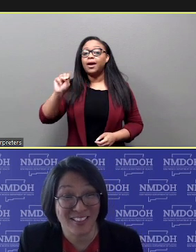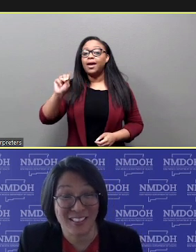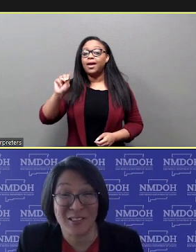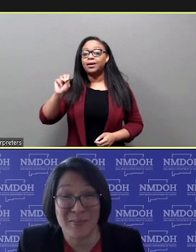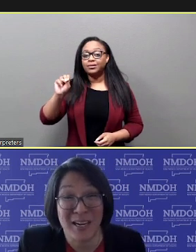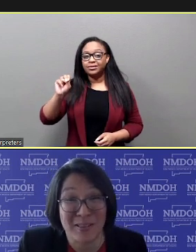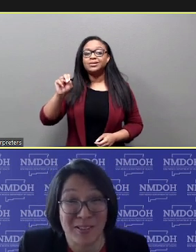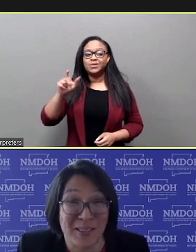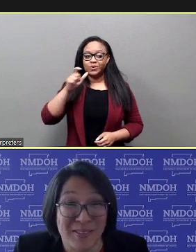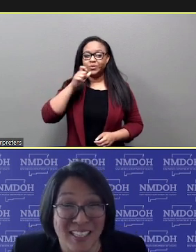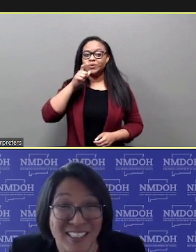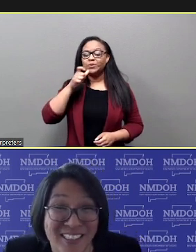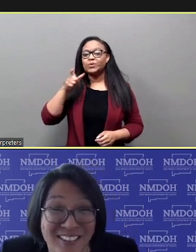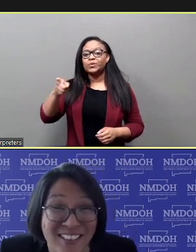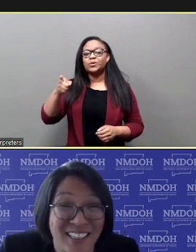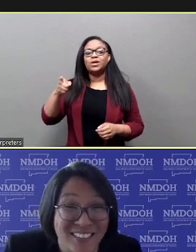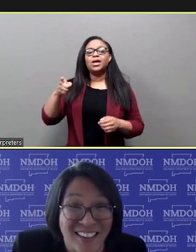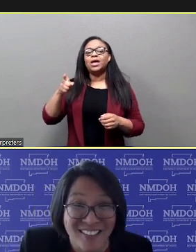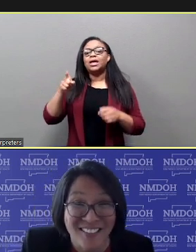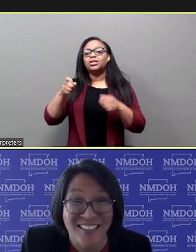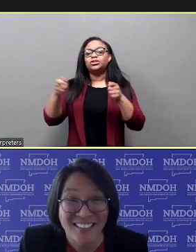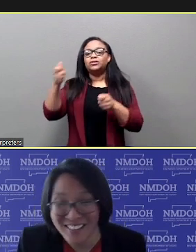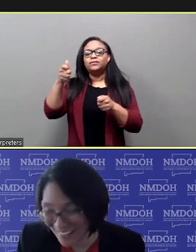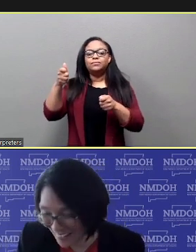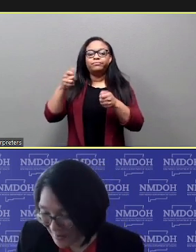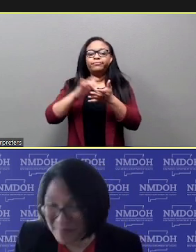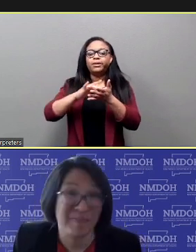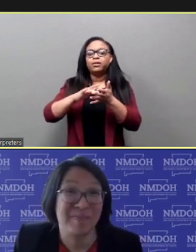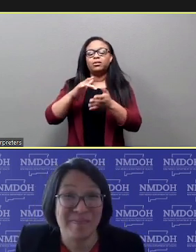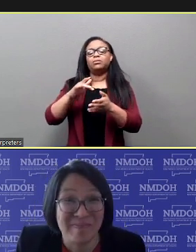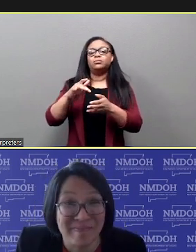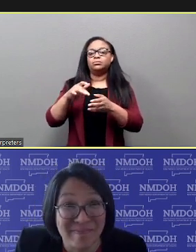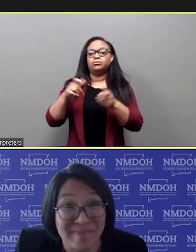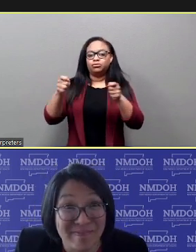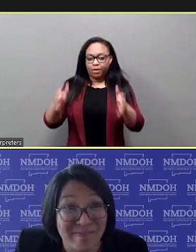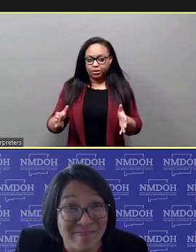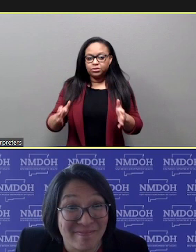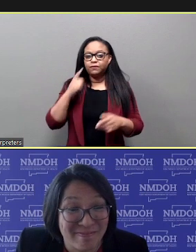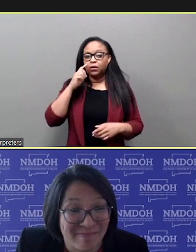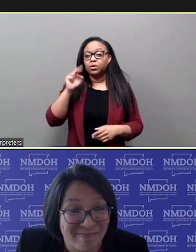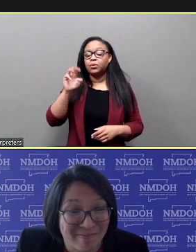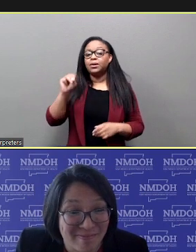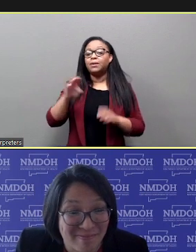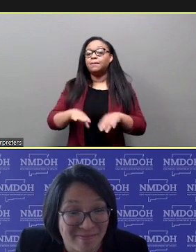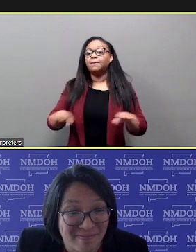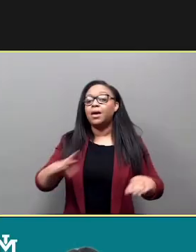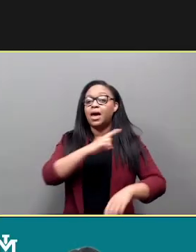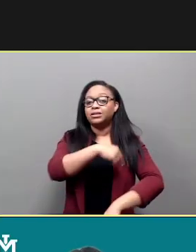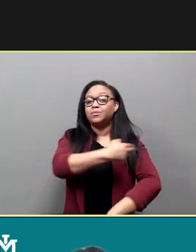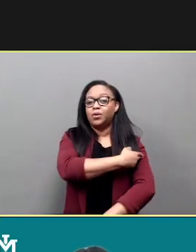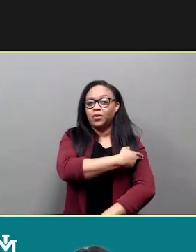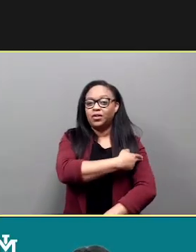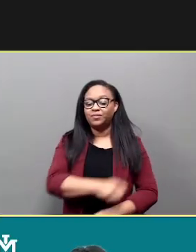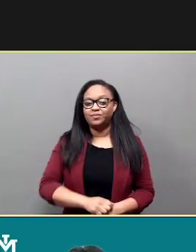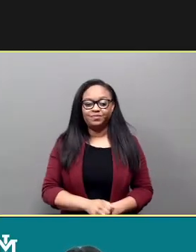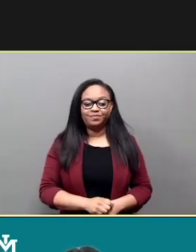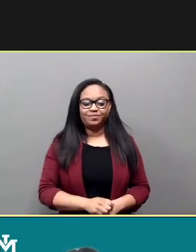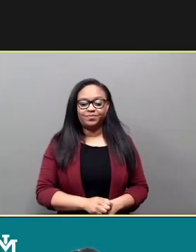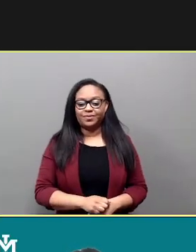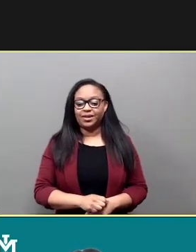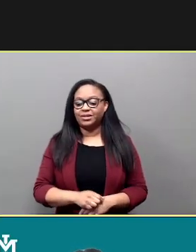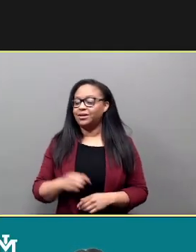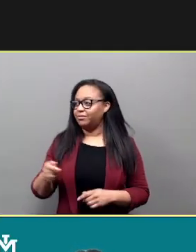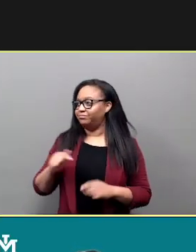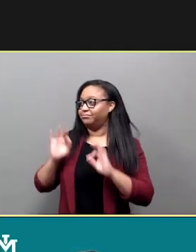give us the UNM Hospital update. So thank you, Dr. Duran. Thank you, Dr. Parahone, and thank you, Facebook family, for